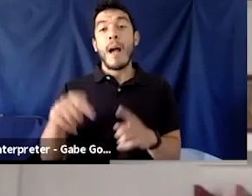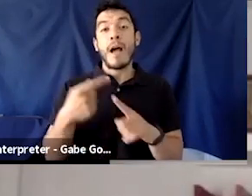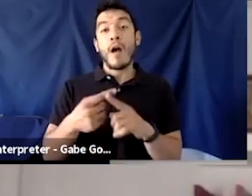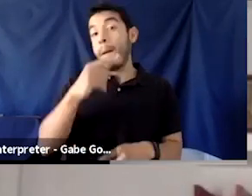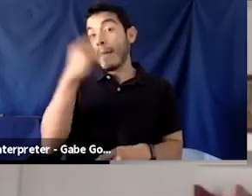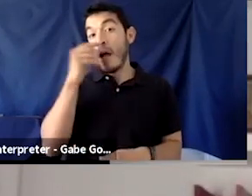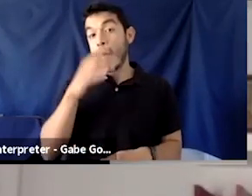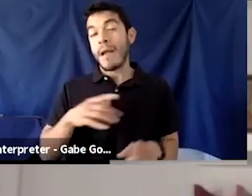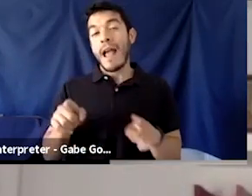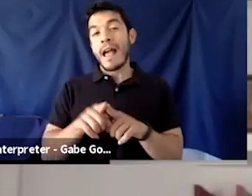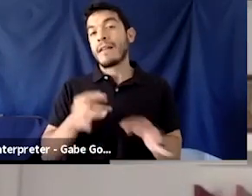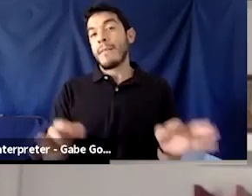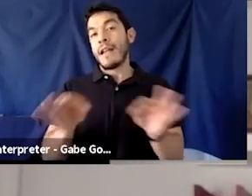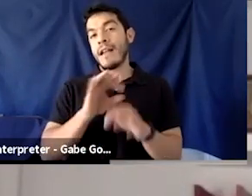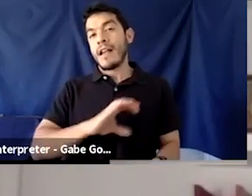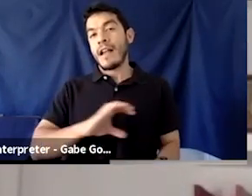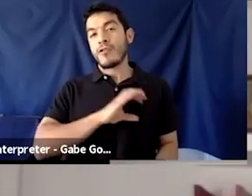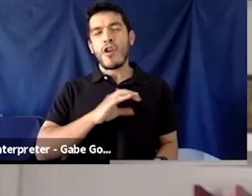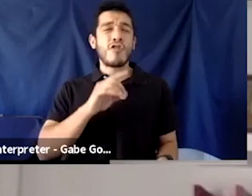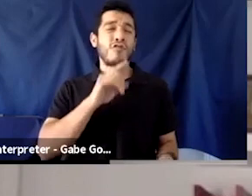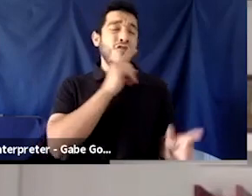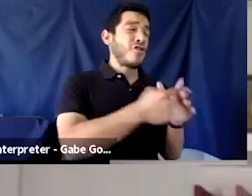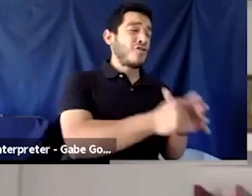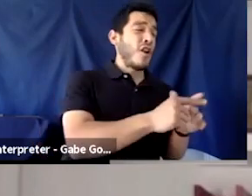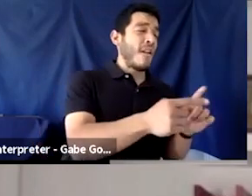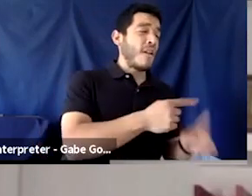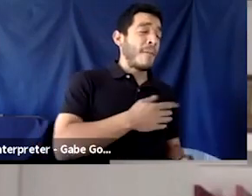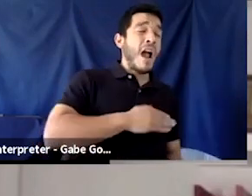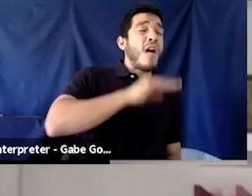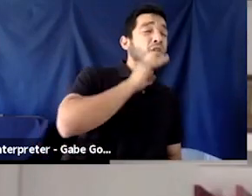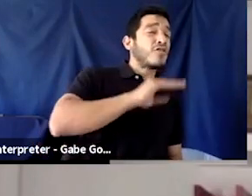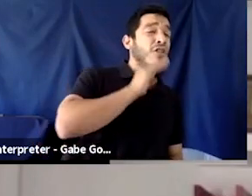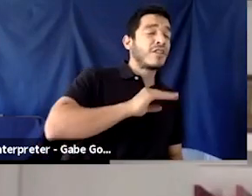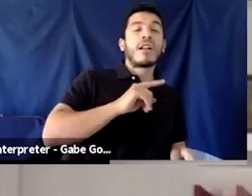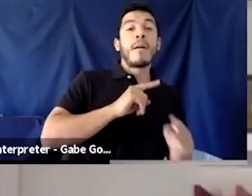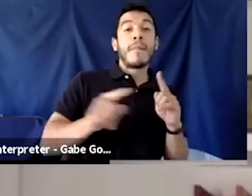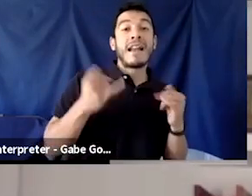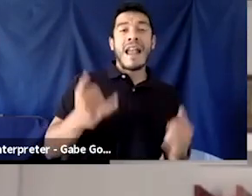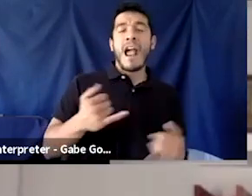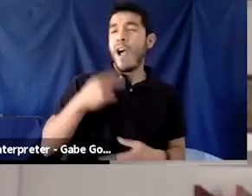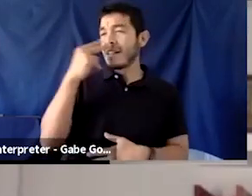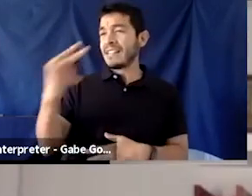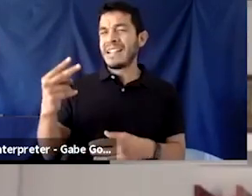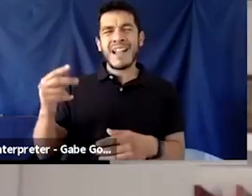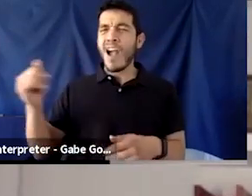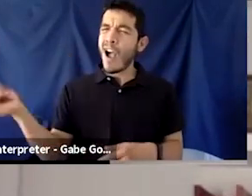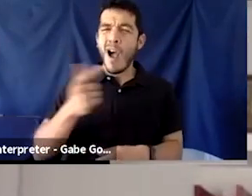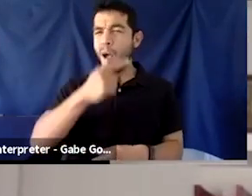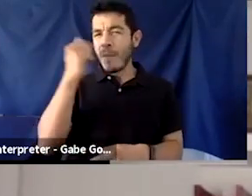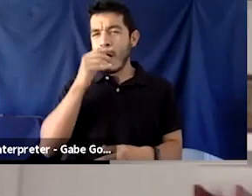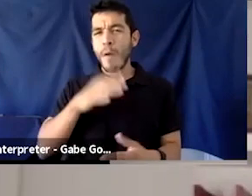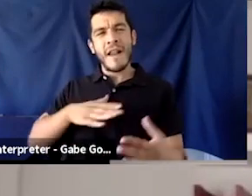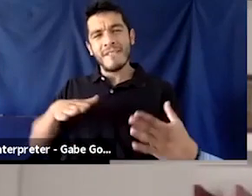teacher. But after learning more, we realized that this is an issue that so many students face, both Black girls and all kinds of students, where their experiences are not